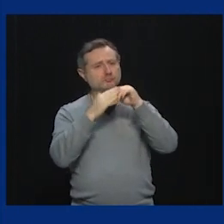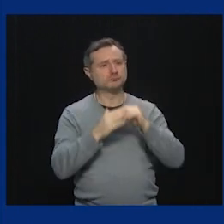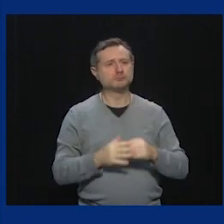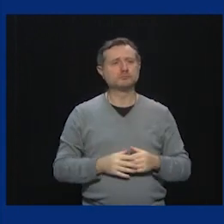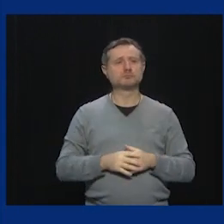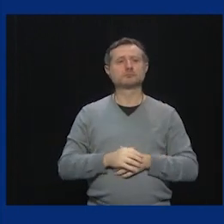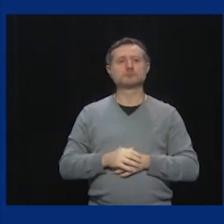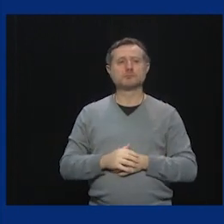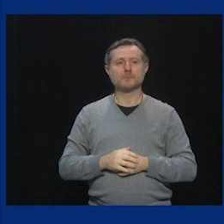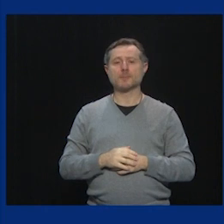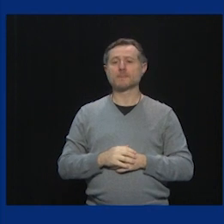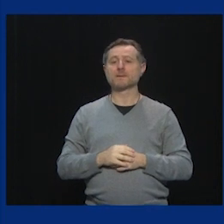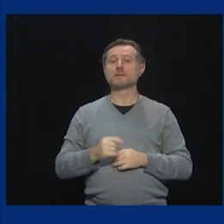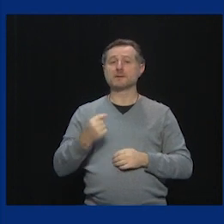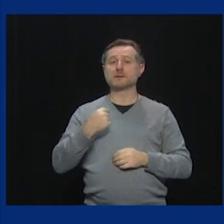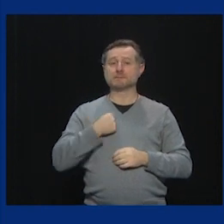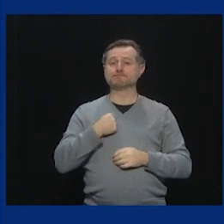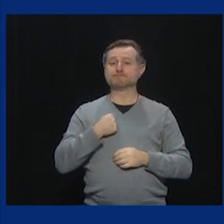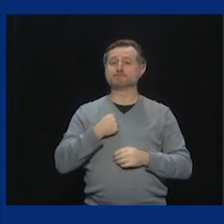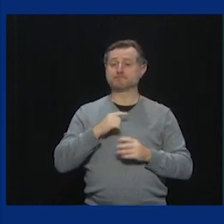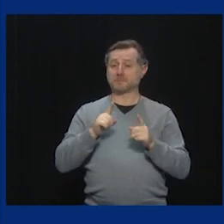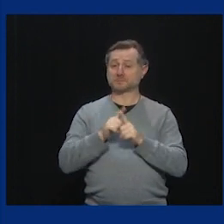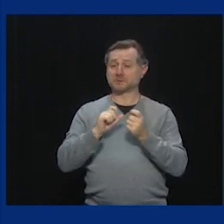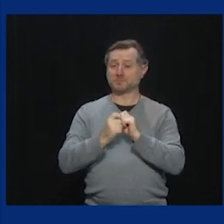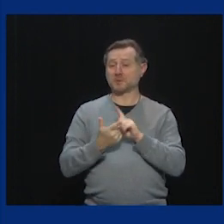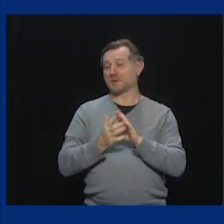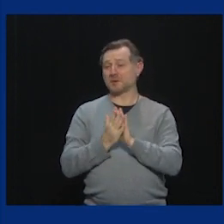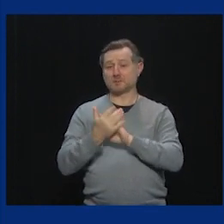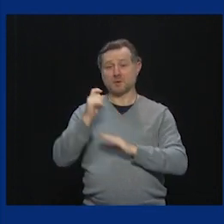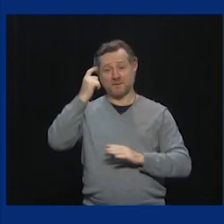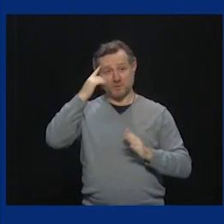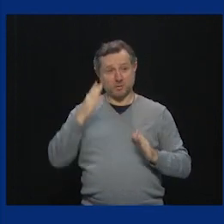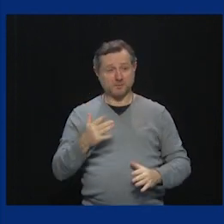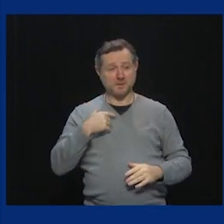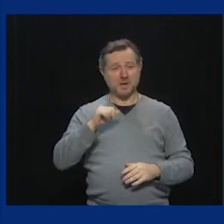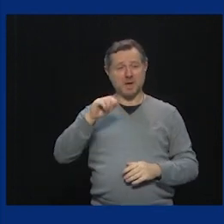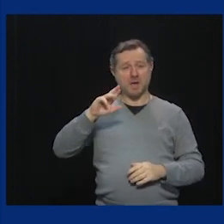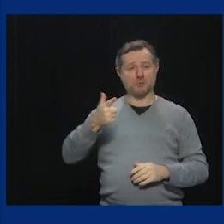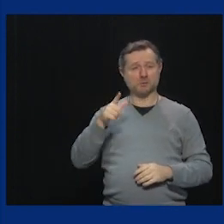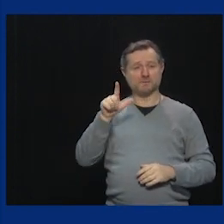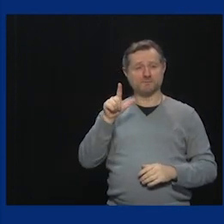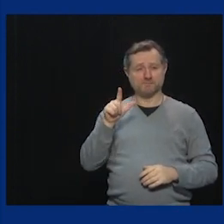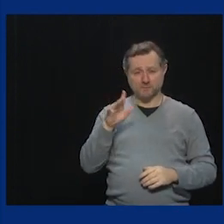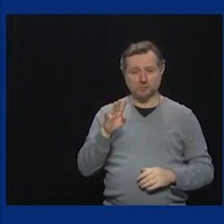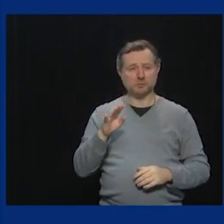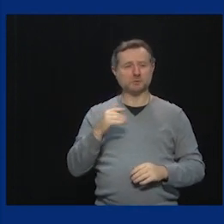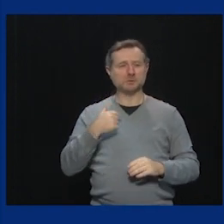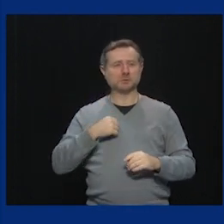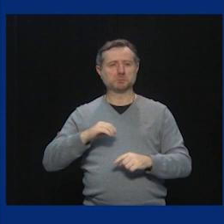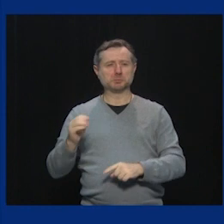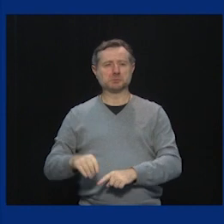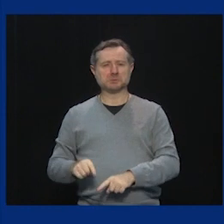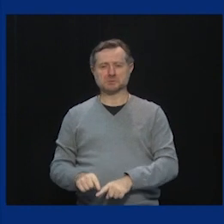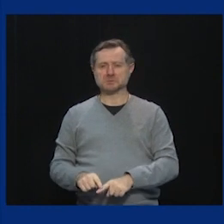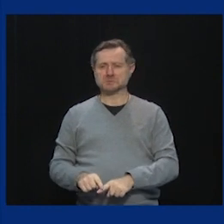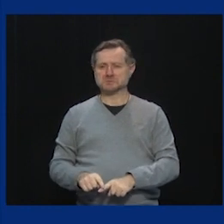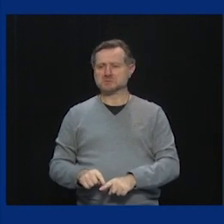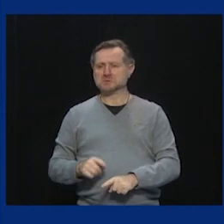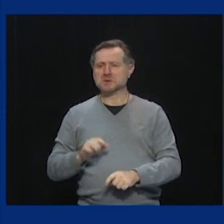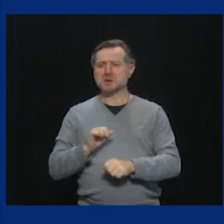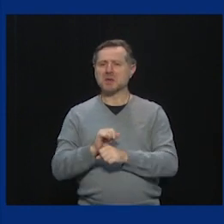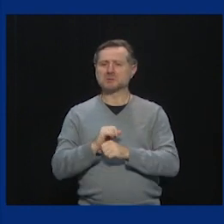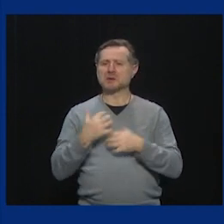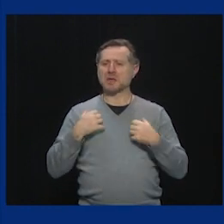took office August 24th. It's hard to believe. 77% of people in hospitals were vaccinated. That number is